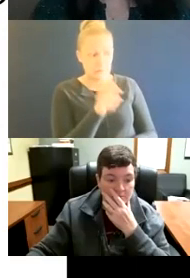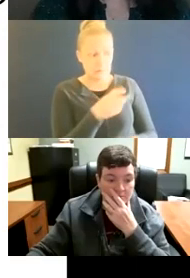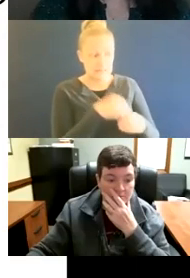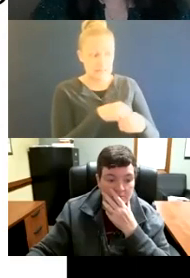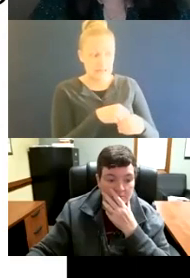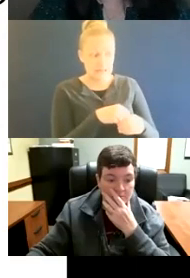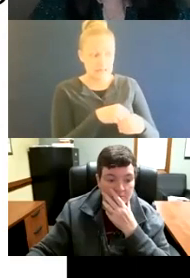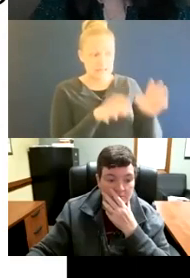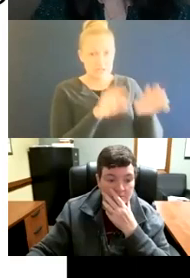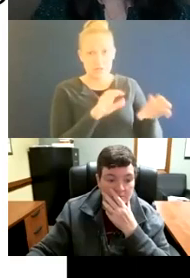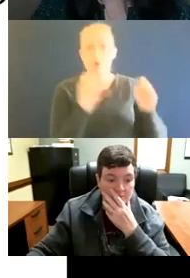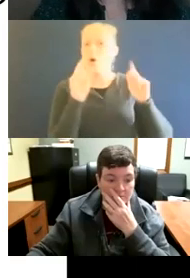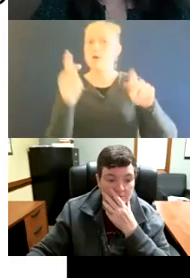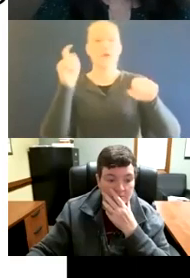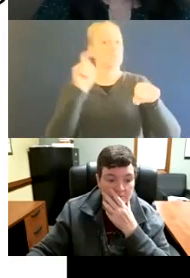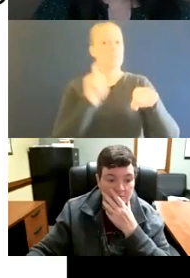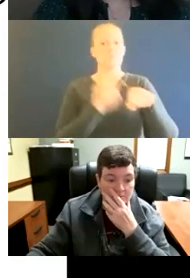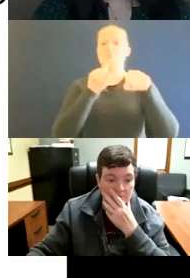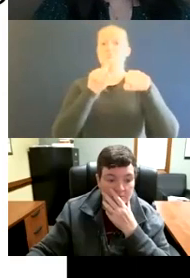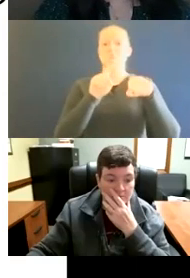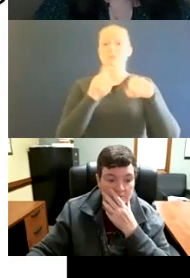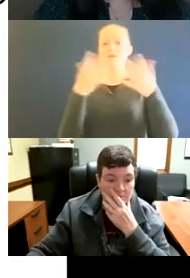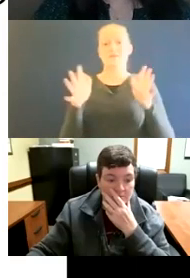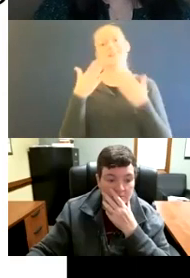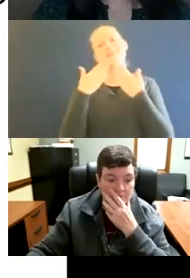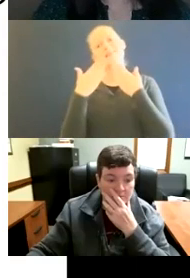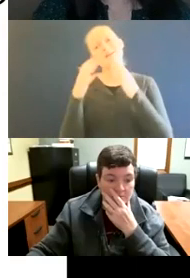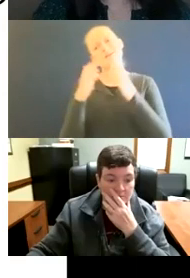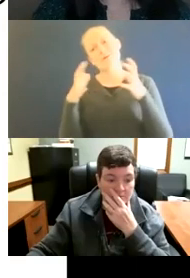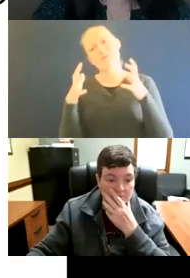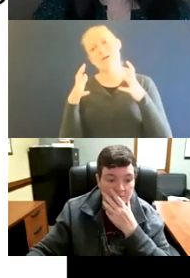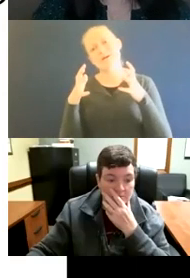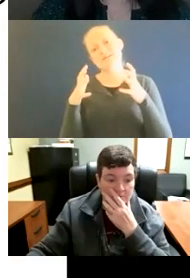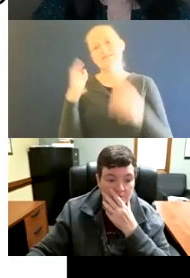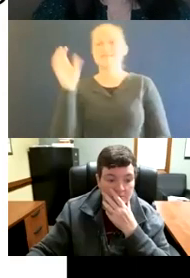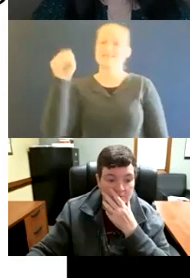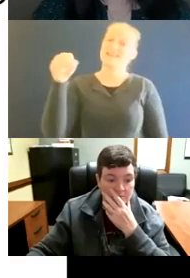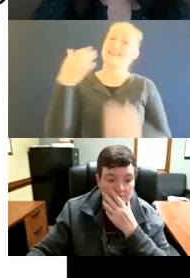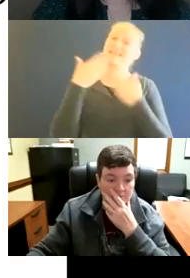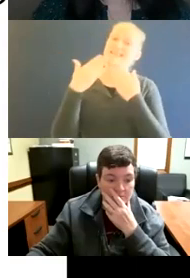just right on time for finishing up then. Perfect. Thank you all so much. Yes, thank you all.